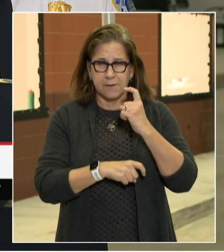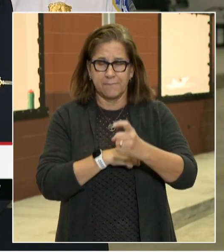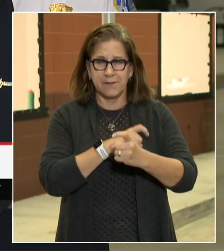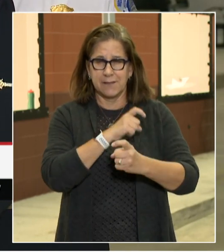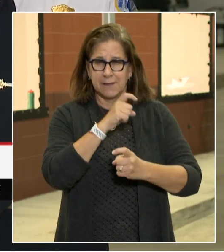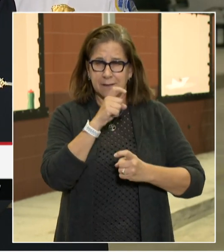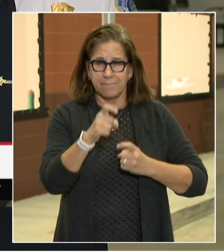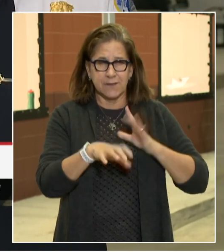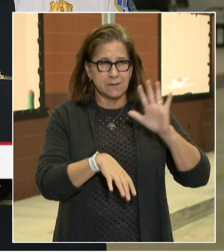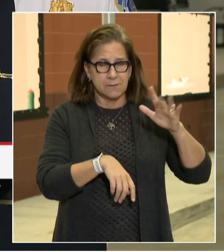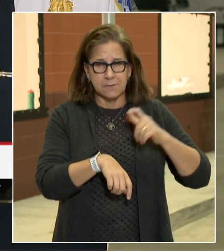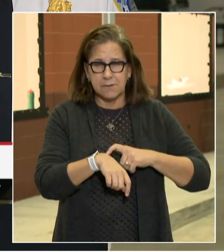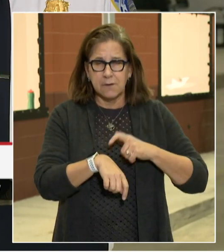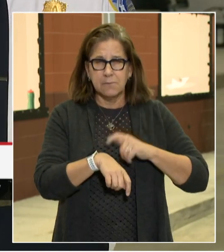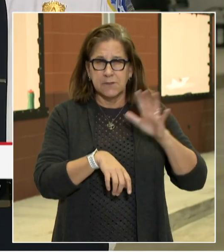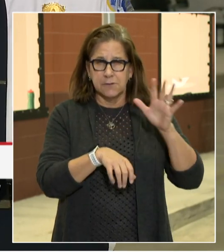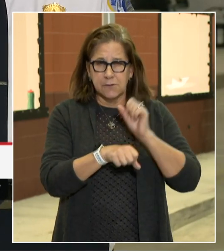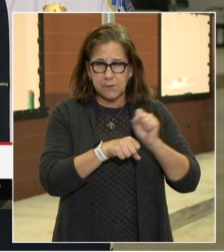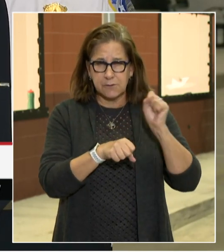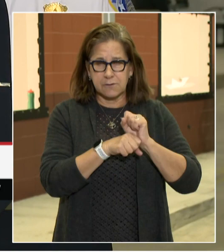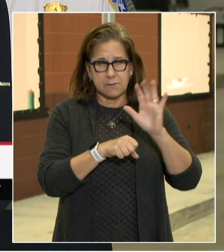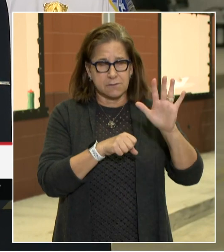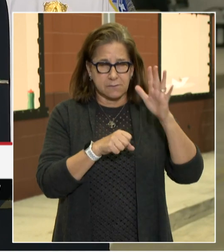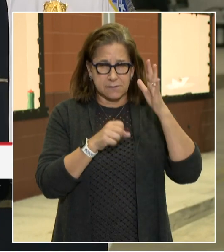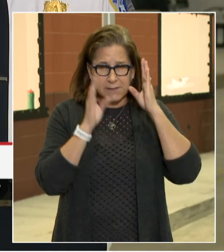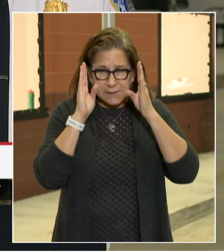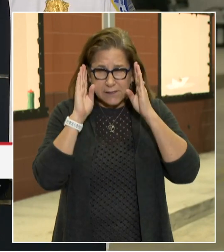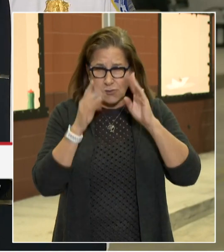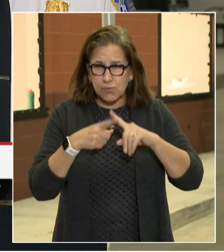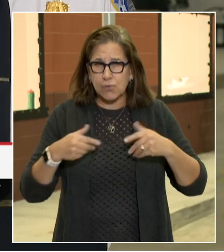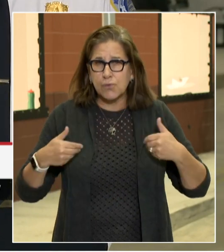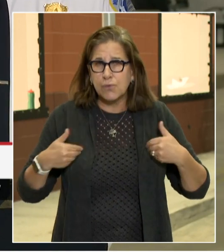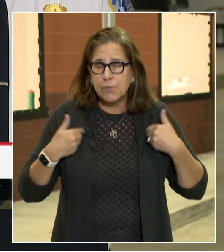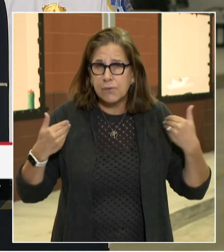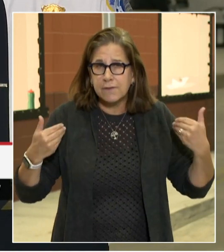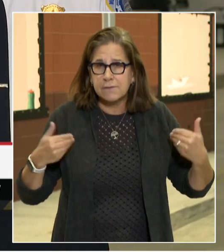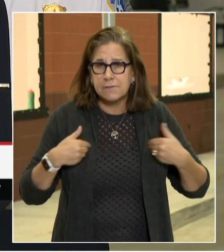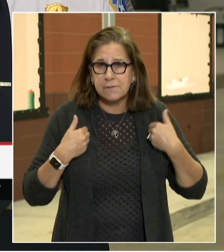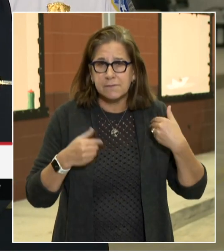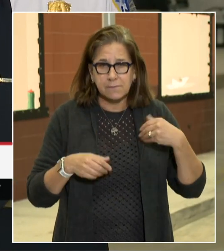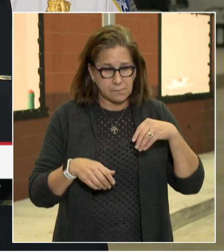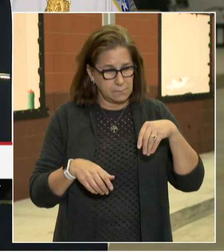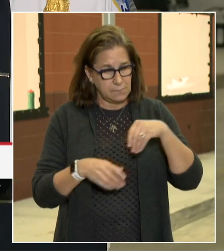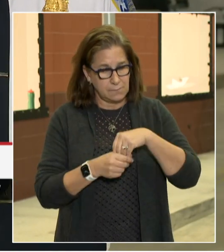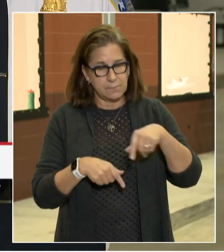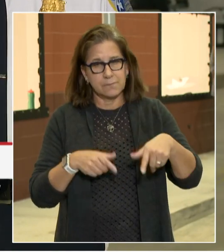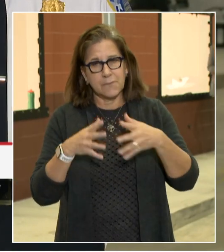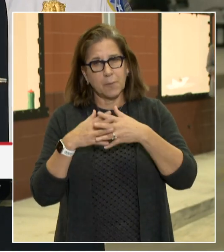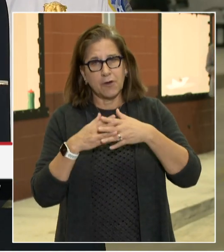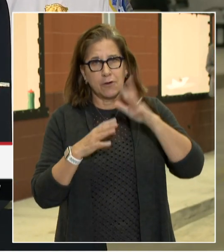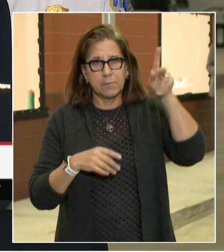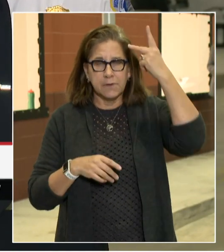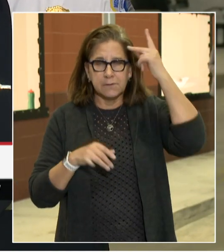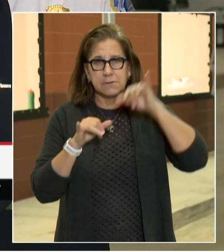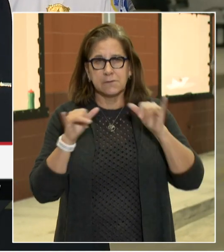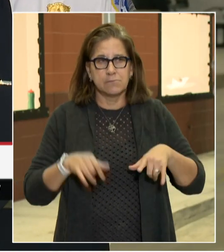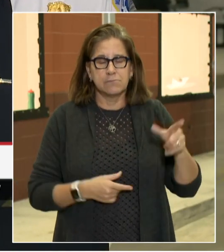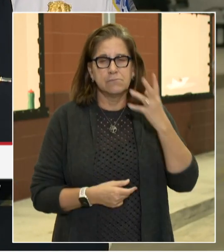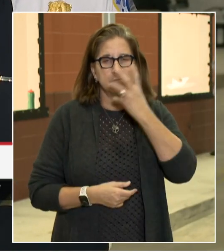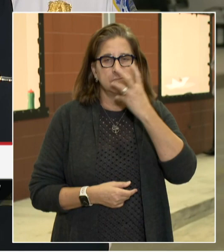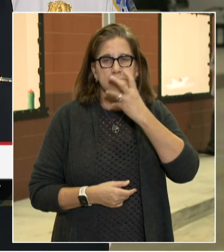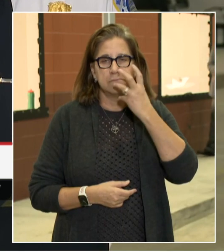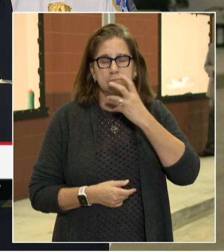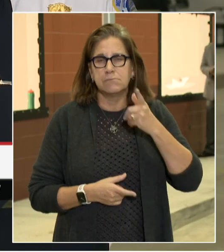perfect our American political system. And I think his life is also a wonderful example of